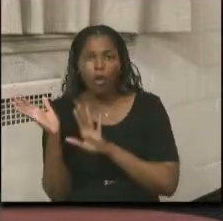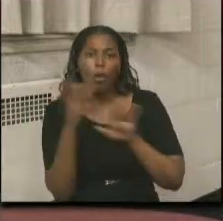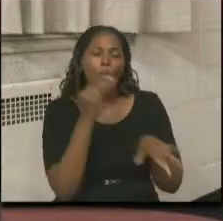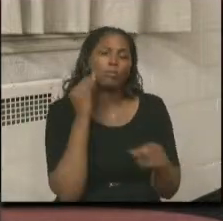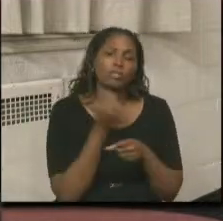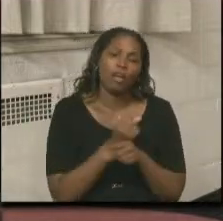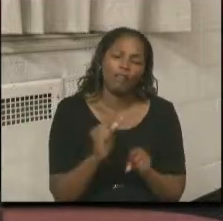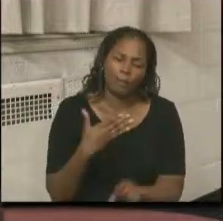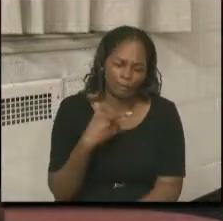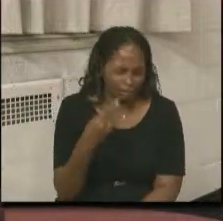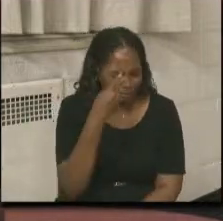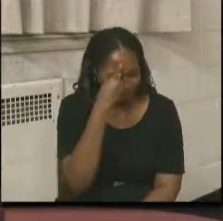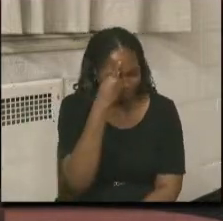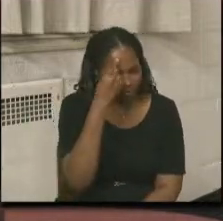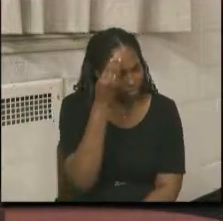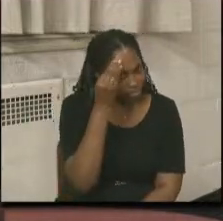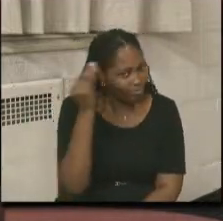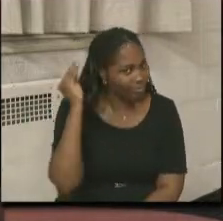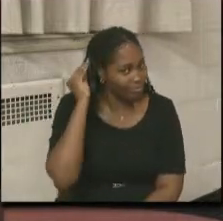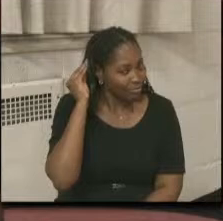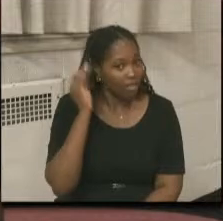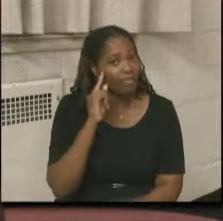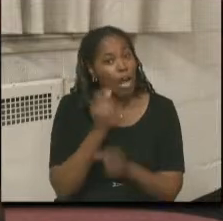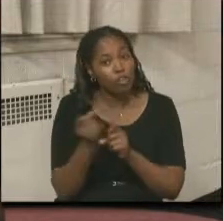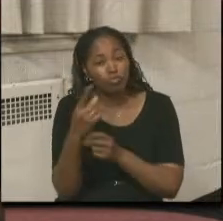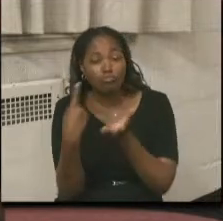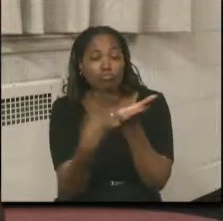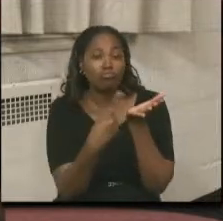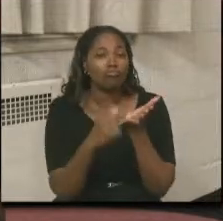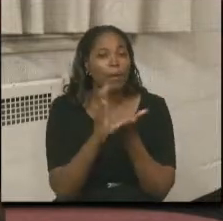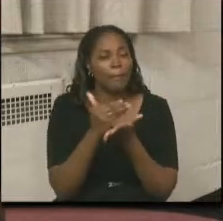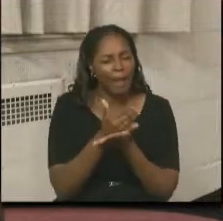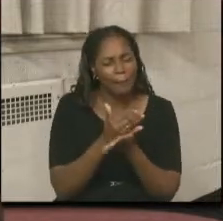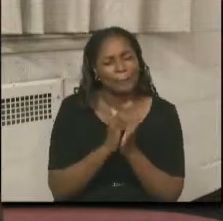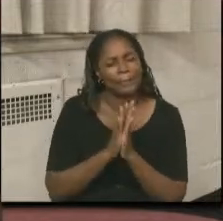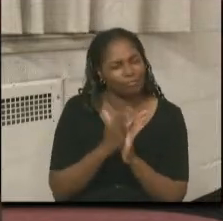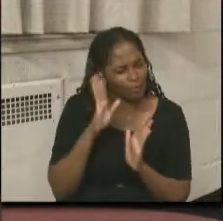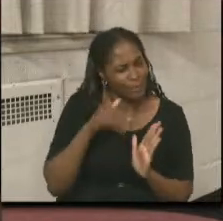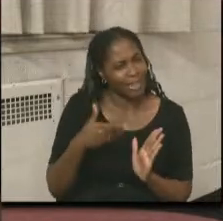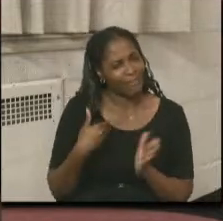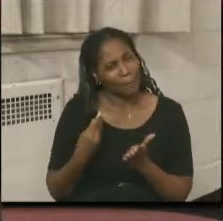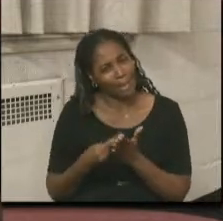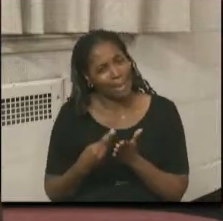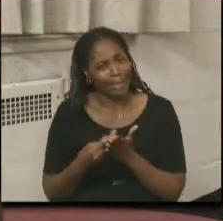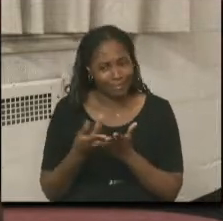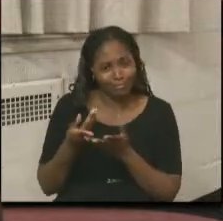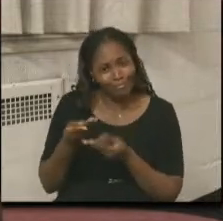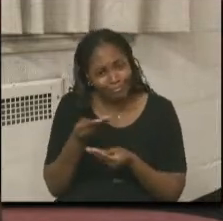guys are doing that budget next year. Just throw a couple dollars in it for us, 'cause we need it, y'all.